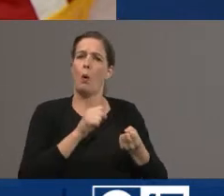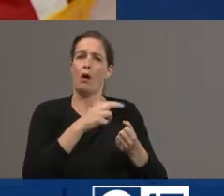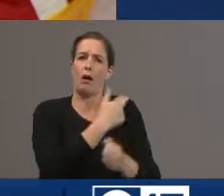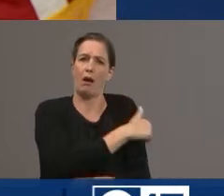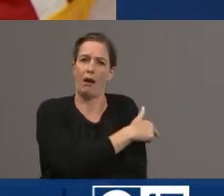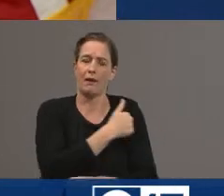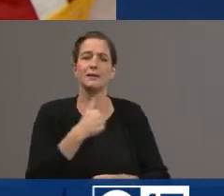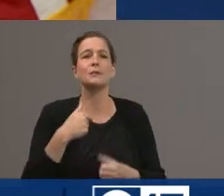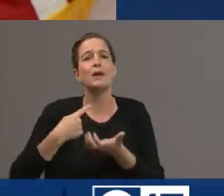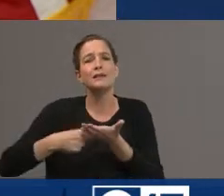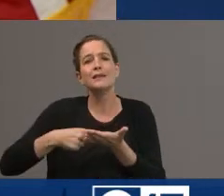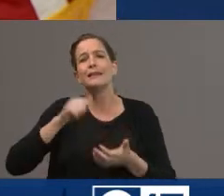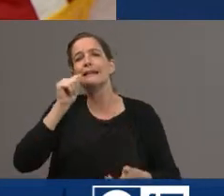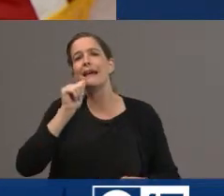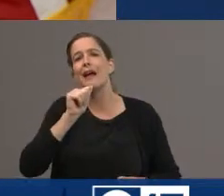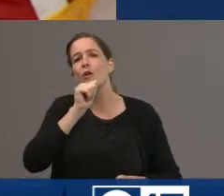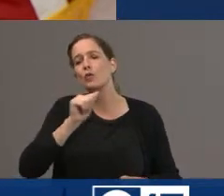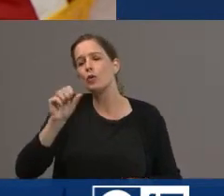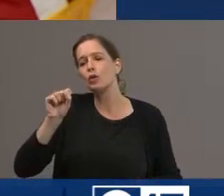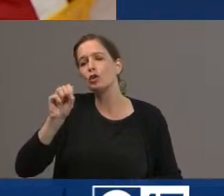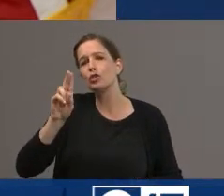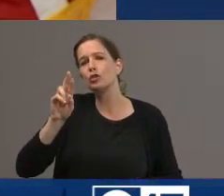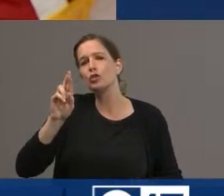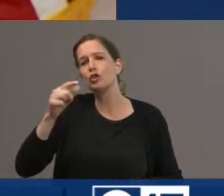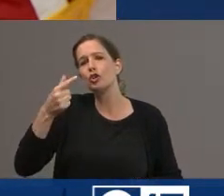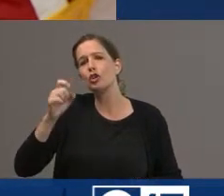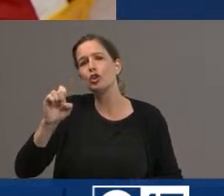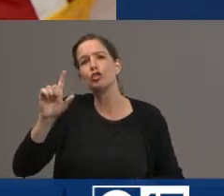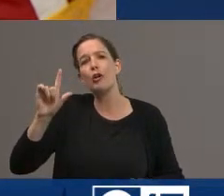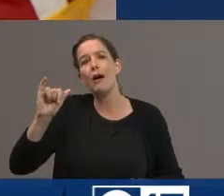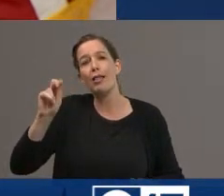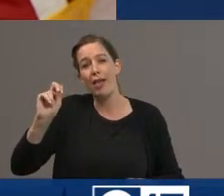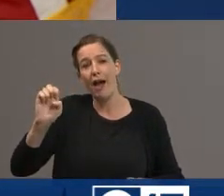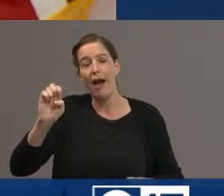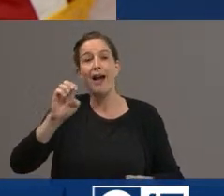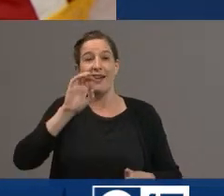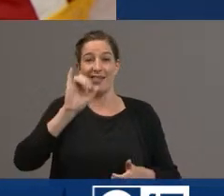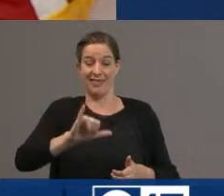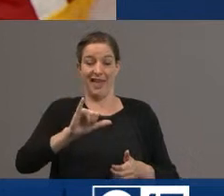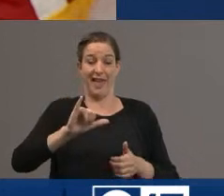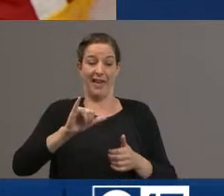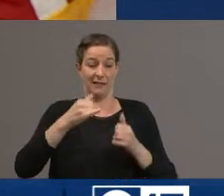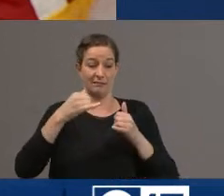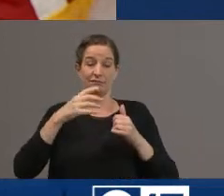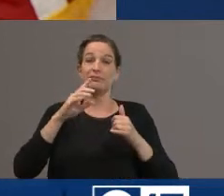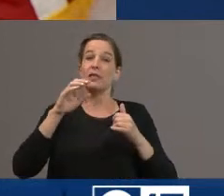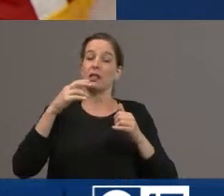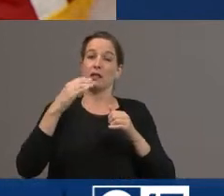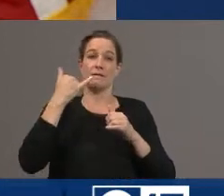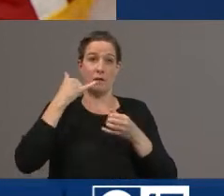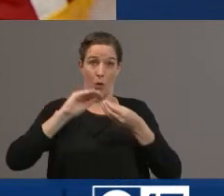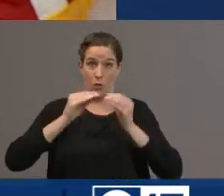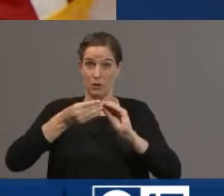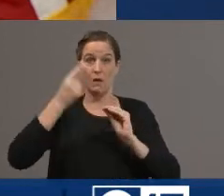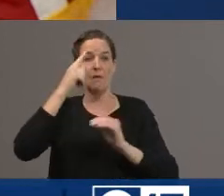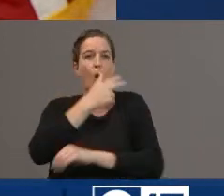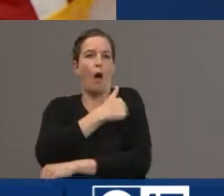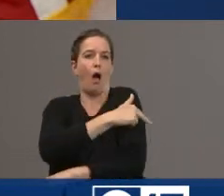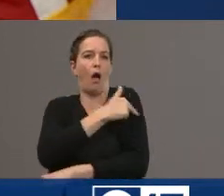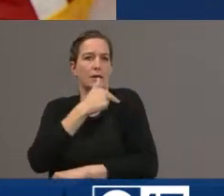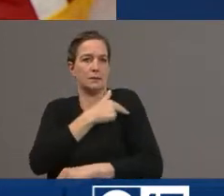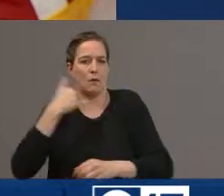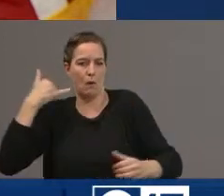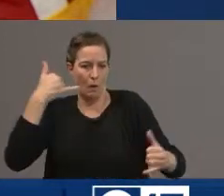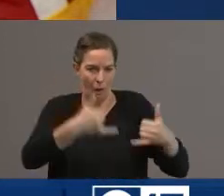unique in the fact that we stood up early a surge line that our hospital partners can call in order to get the patients to the right level